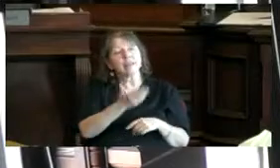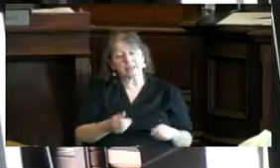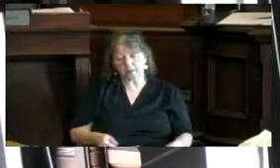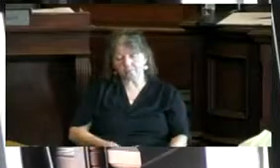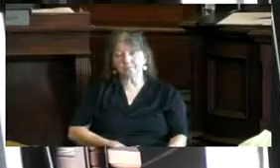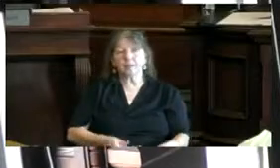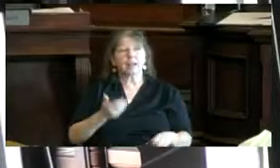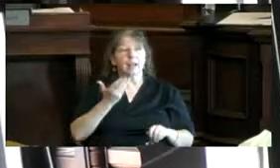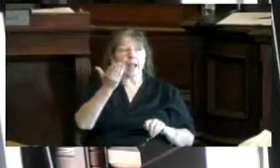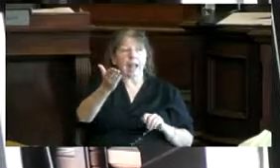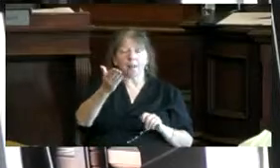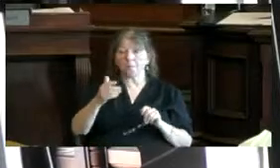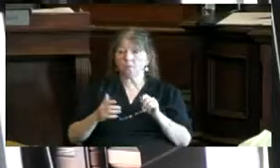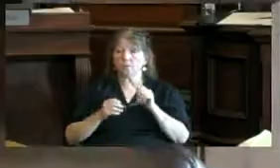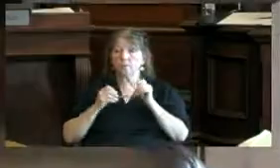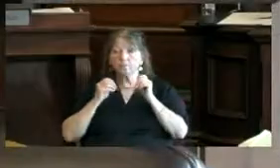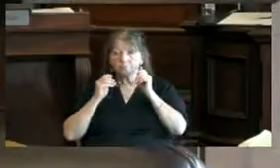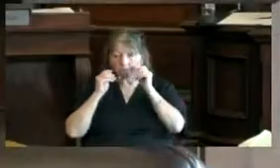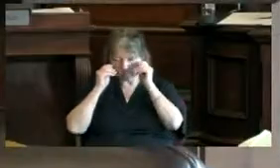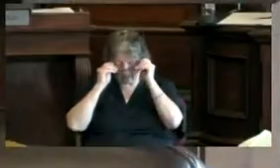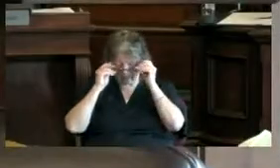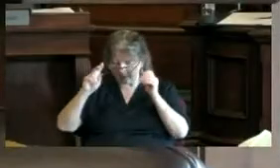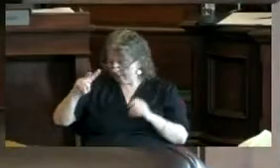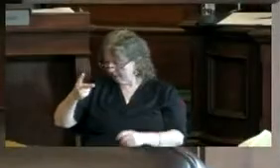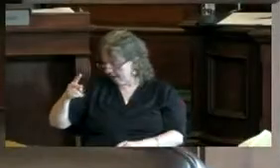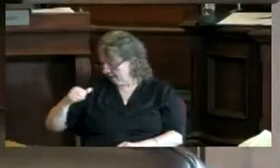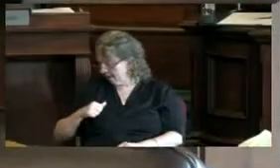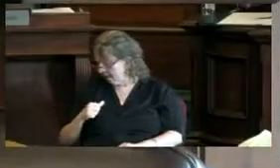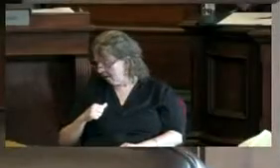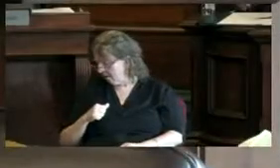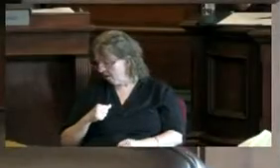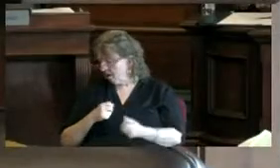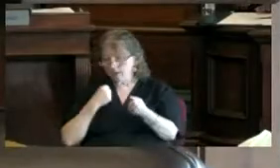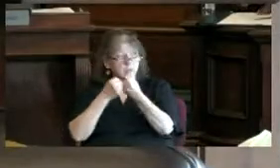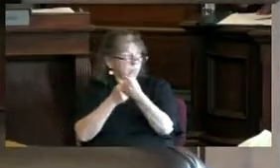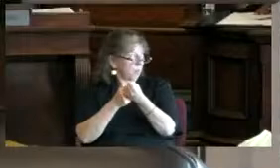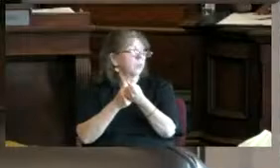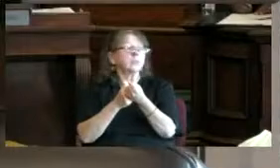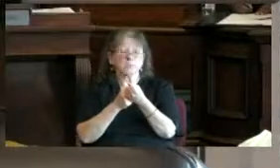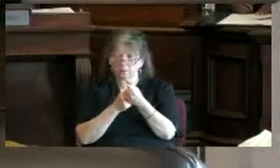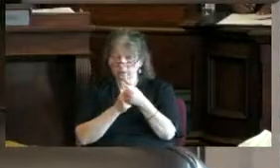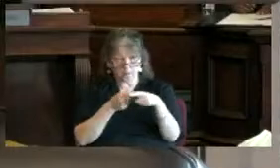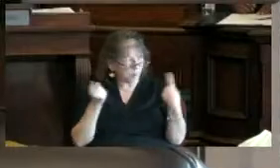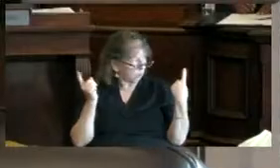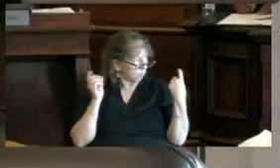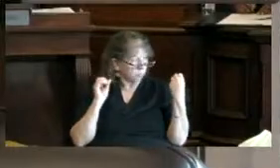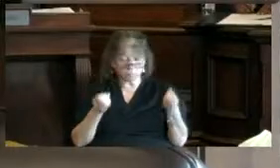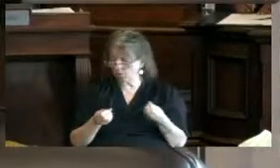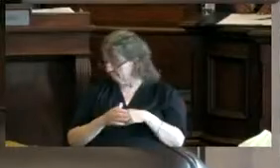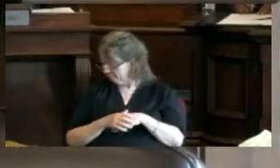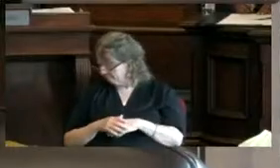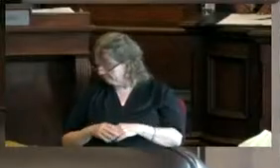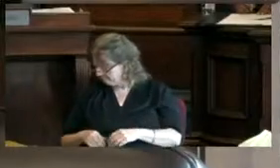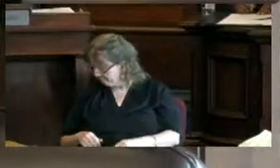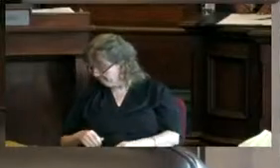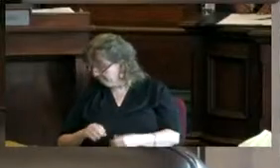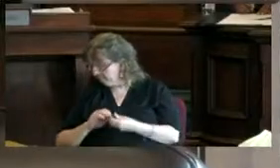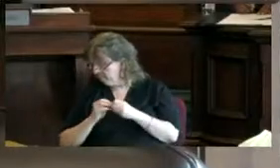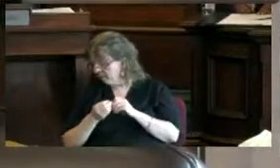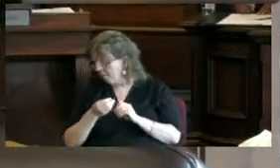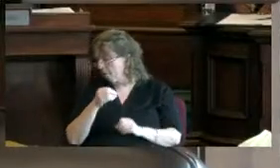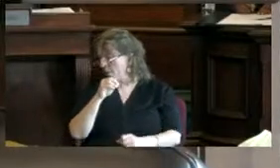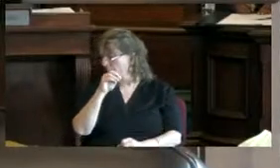And I'll move it. Need a second? Second. All in favor? Aye. Any opposed? Motion carries. Introductory